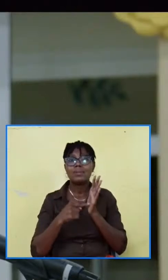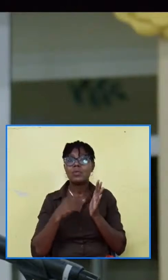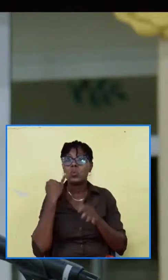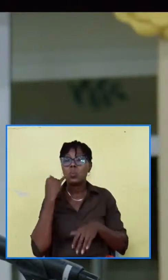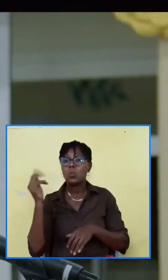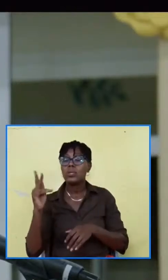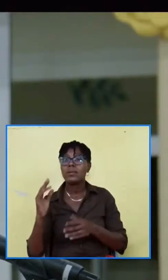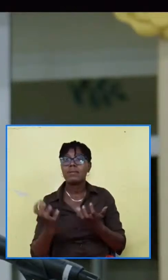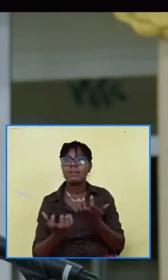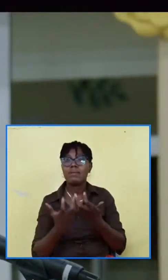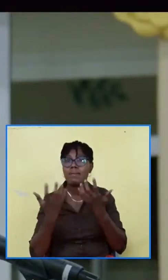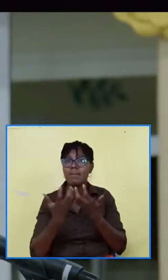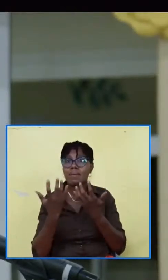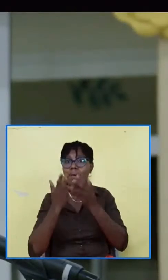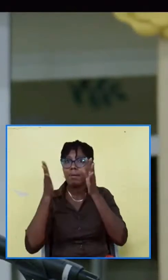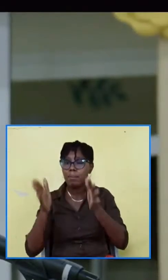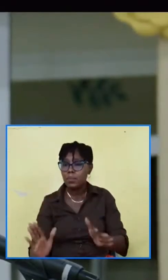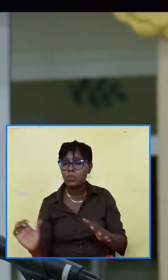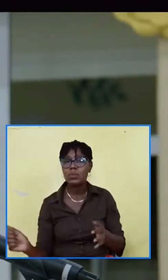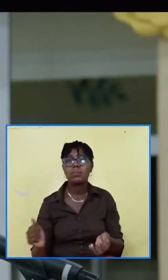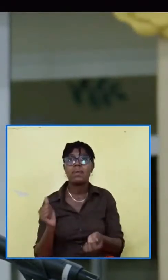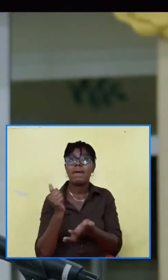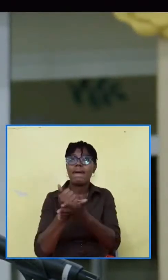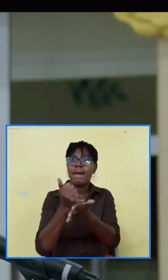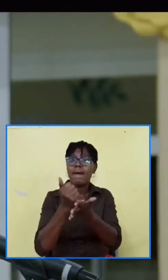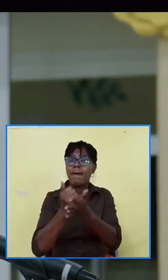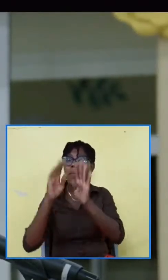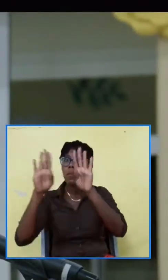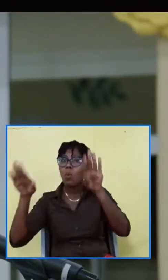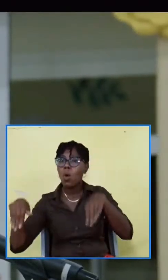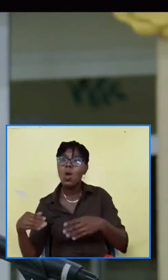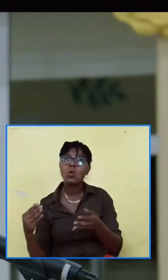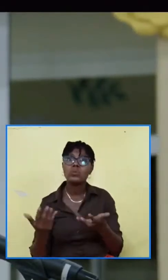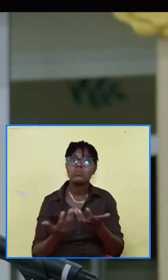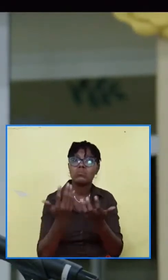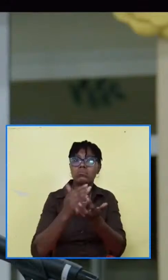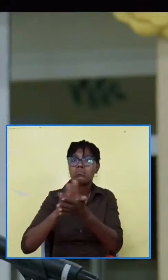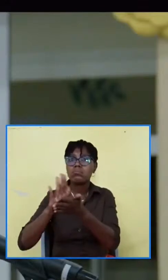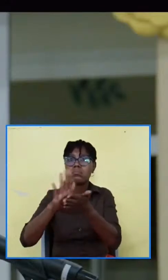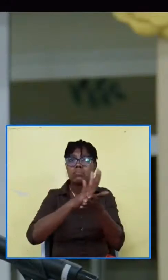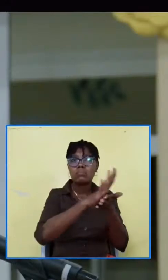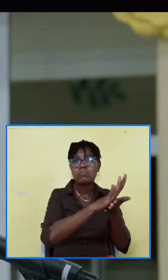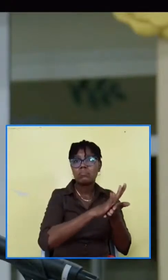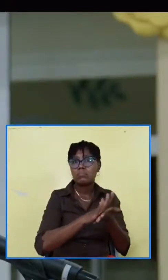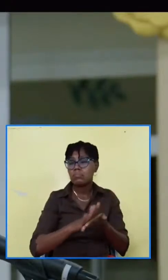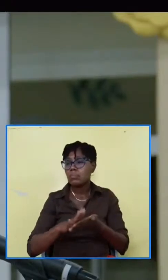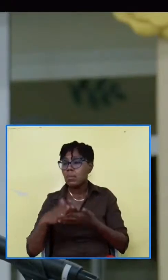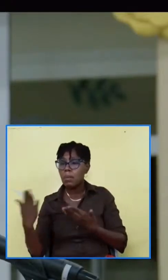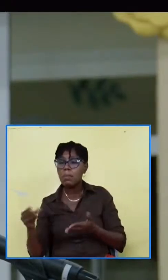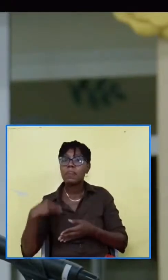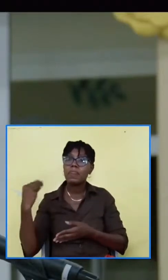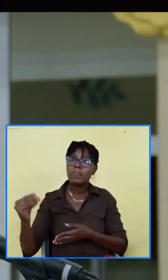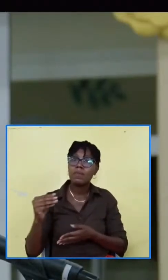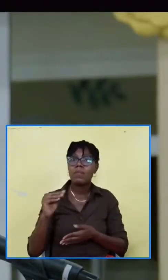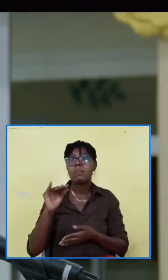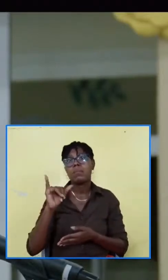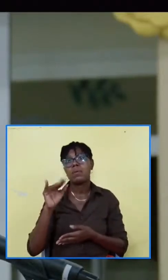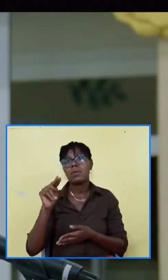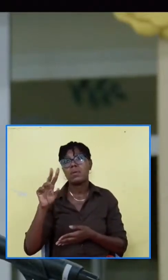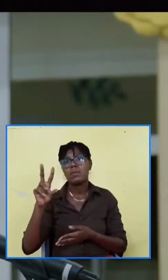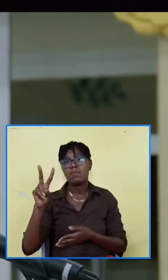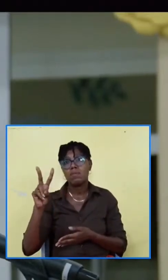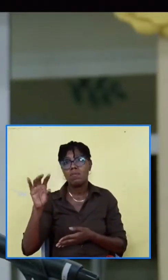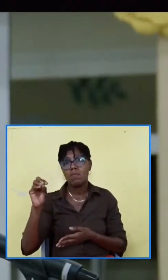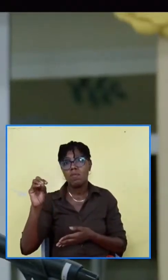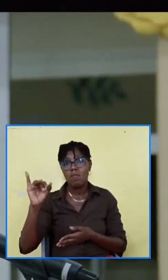whatnot, I have two options. I go for a company who's going to send me an invoice, or I go for someone who gets something at hand. Okay. Encourage people to